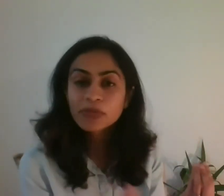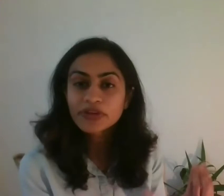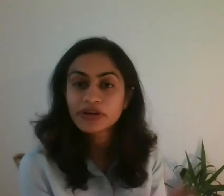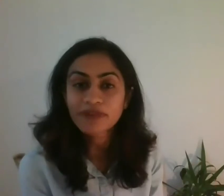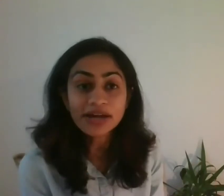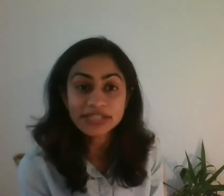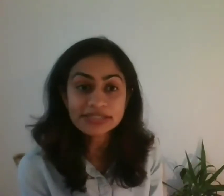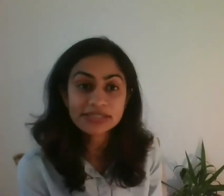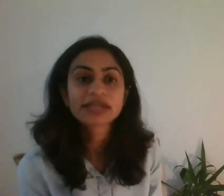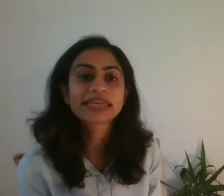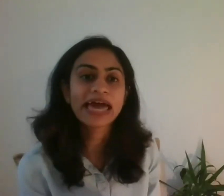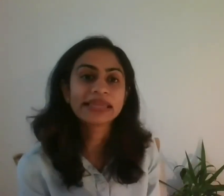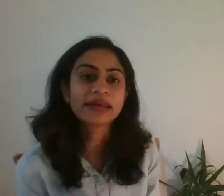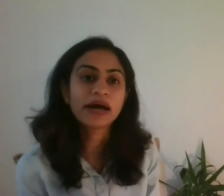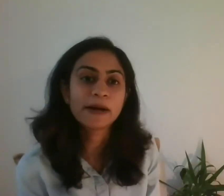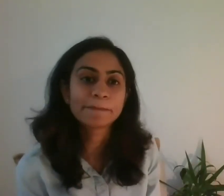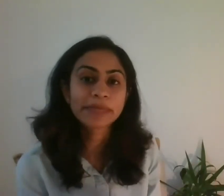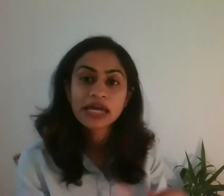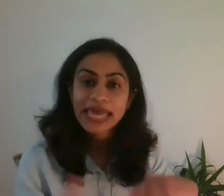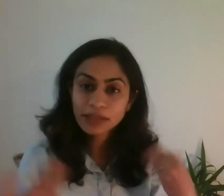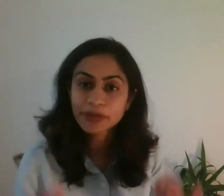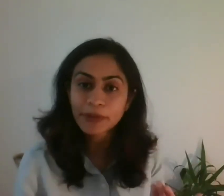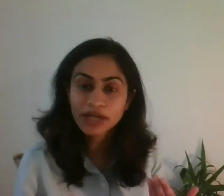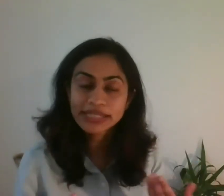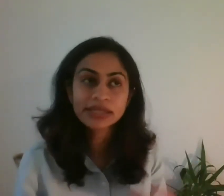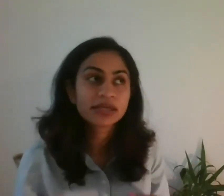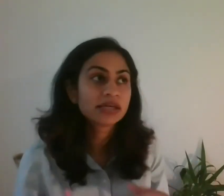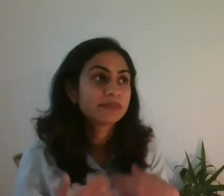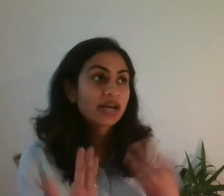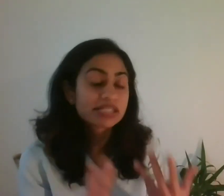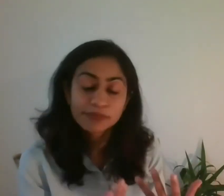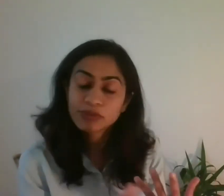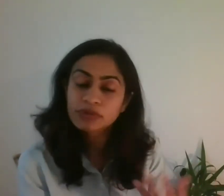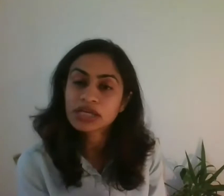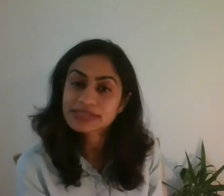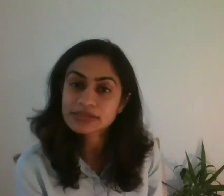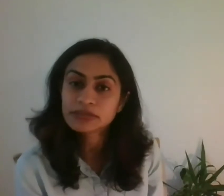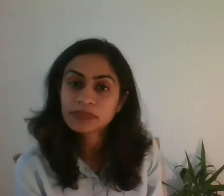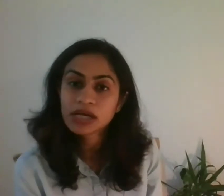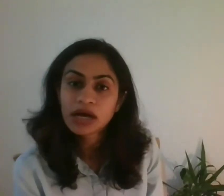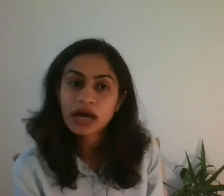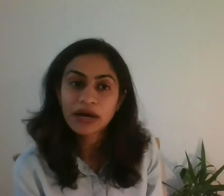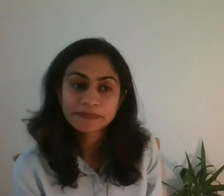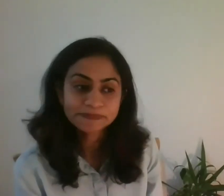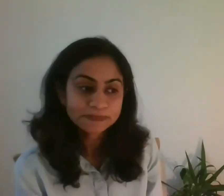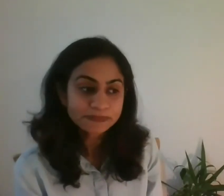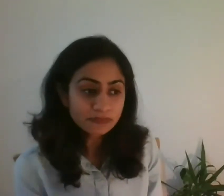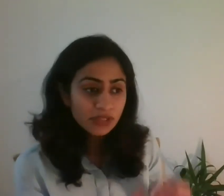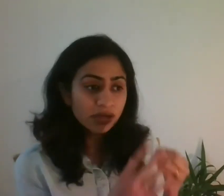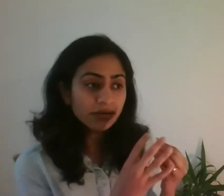weaker form of the virus can help the body's immune system